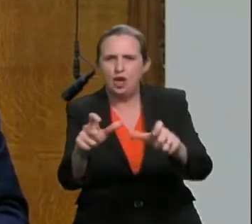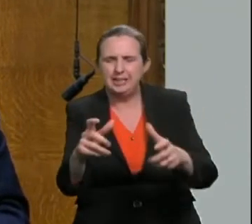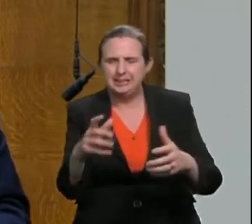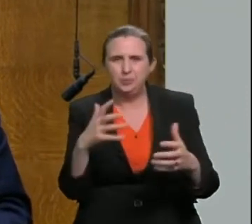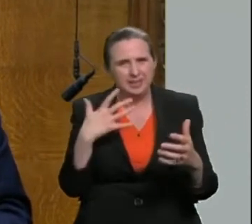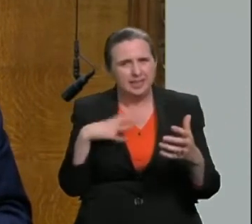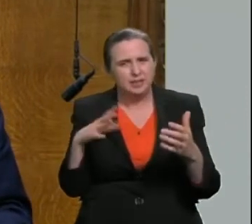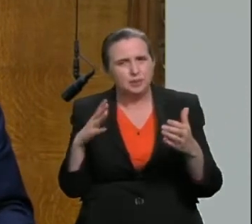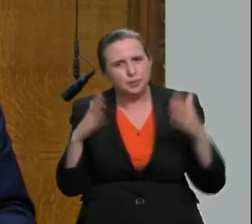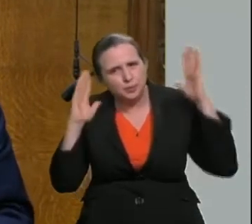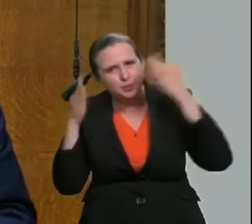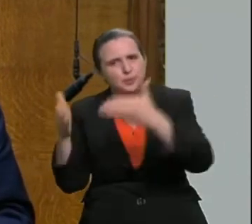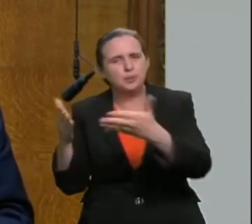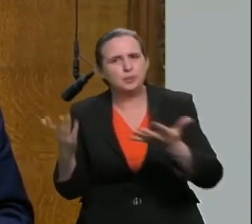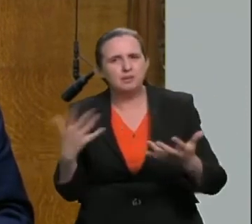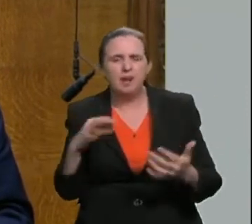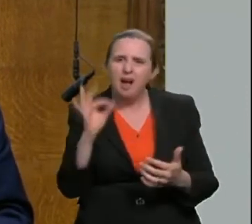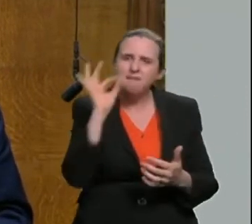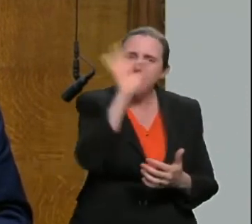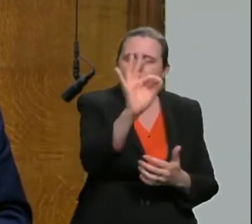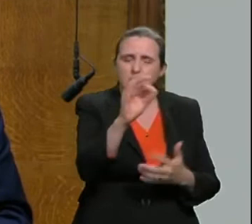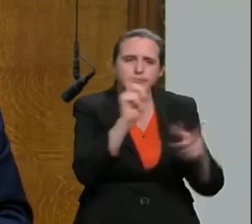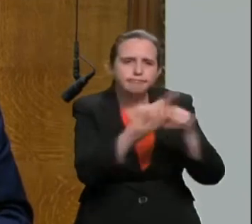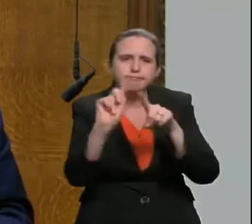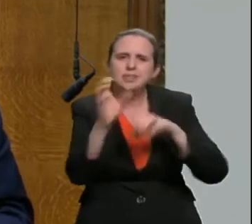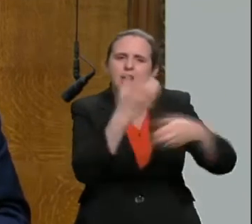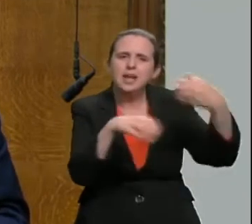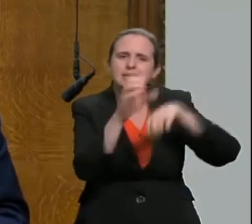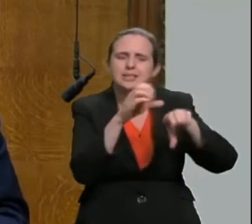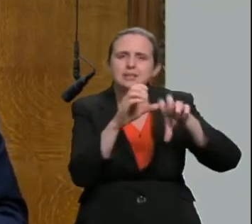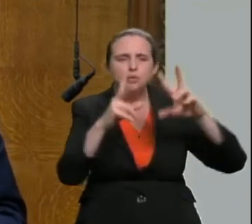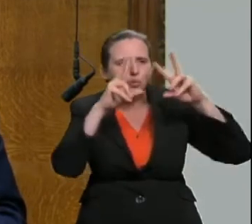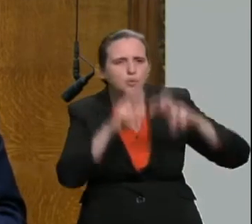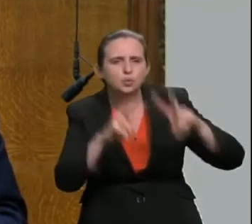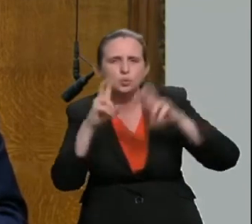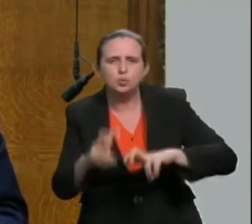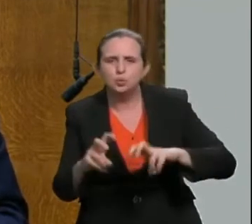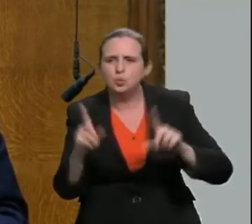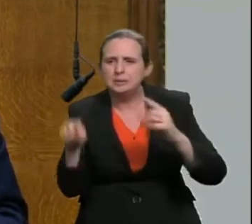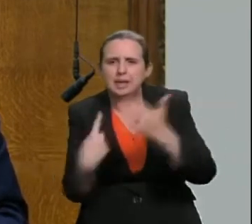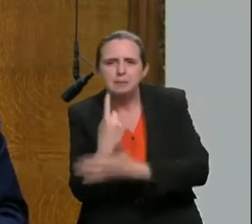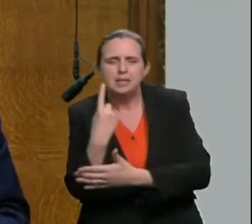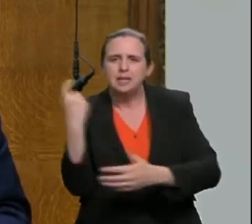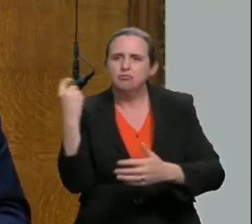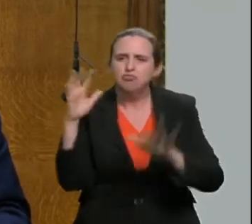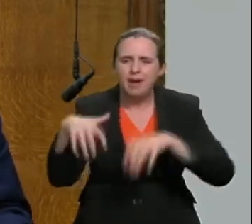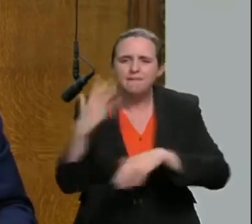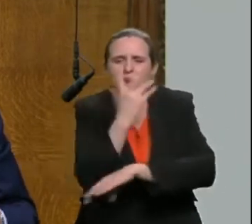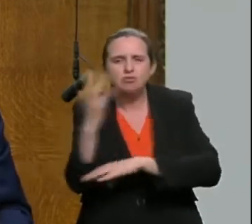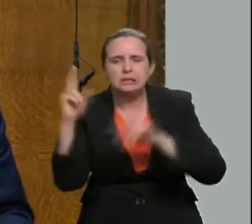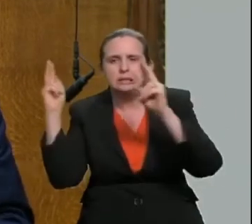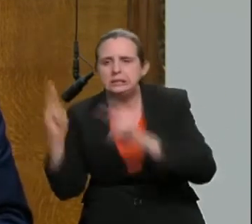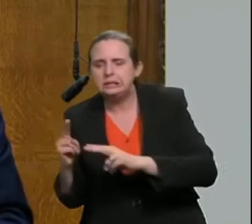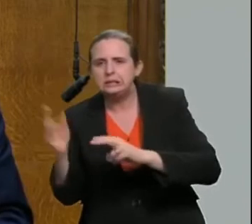too. When I asked Professor Dasgupta to carry out this work, he told me that it would not be complete